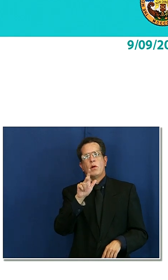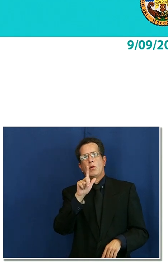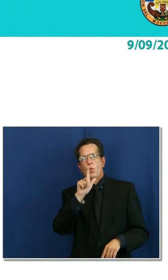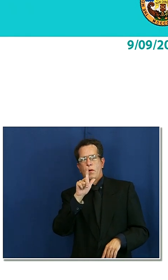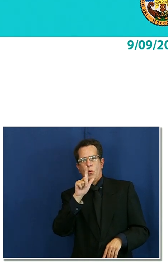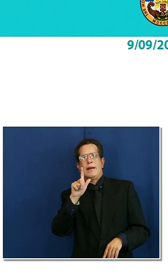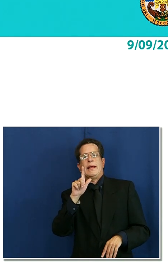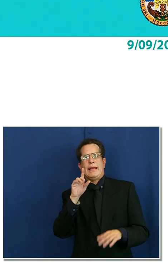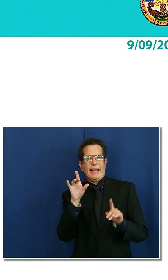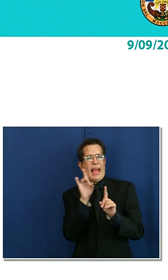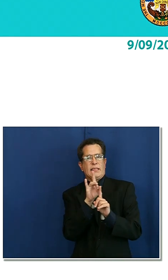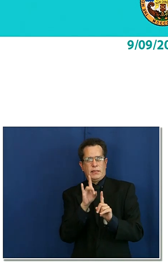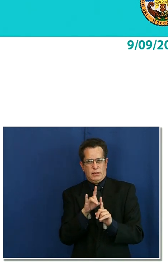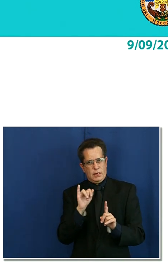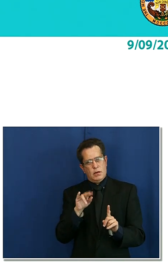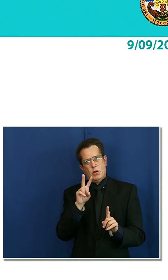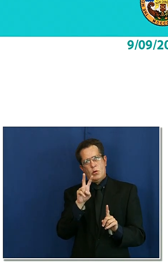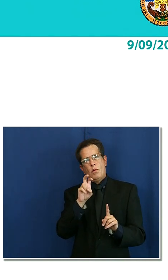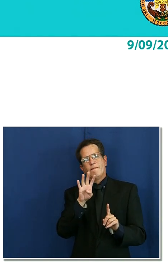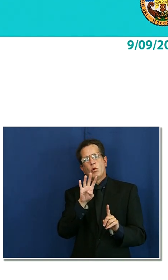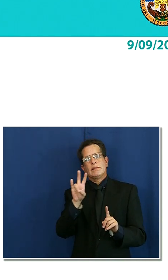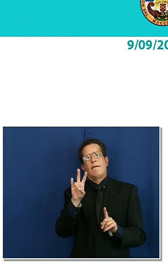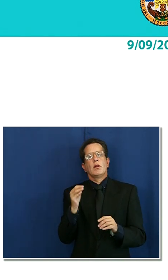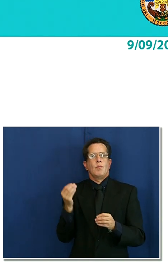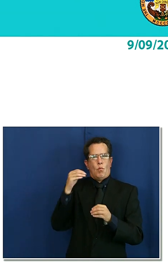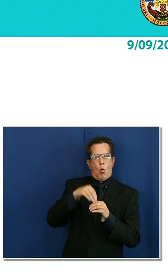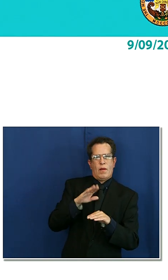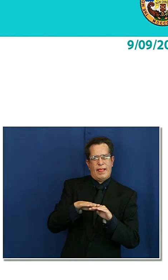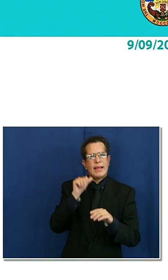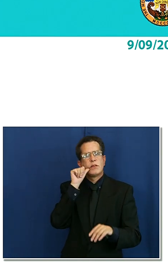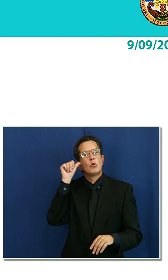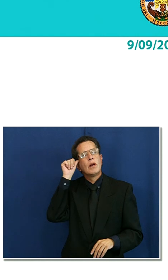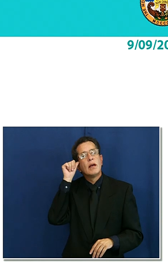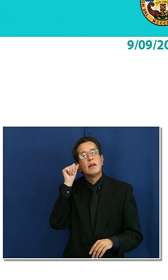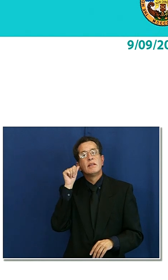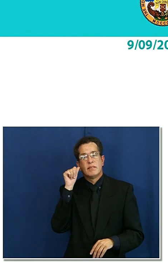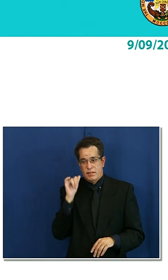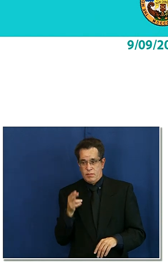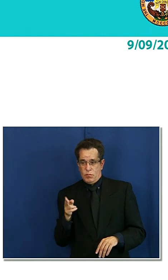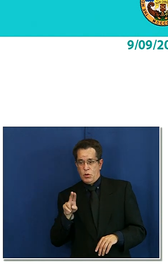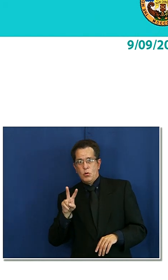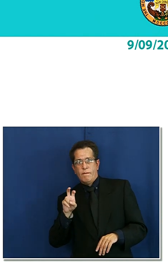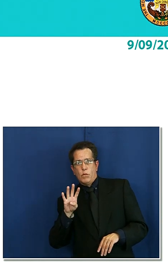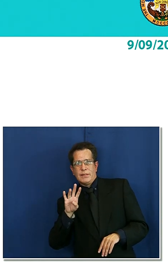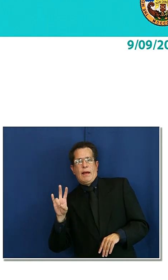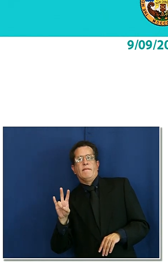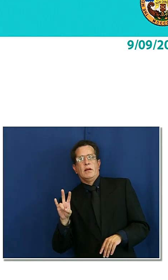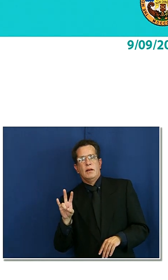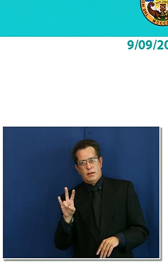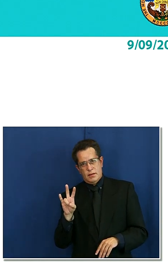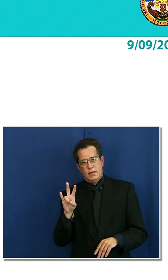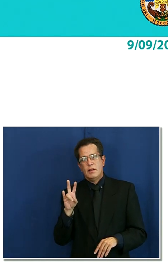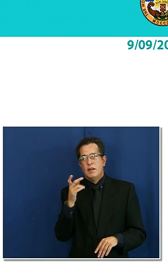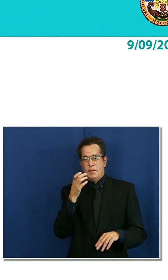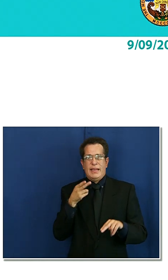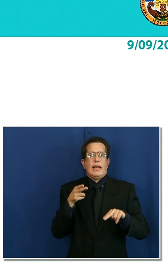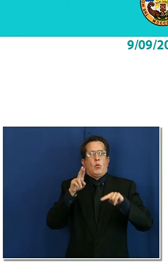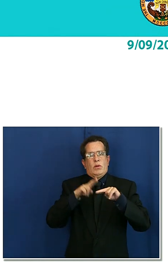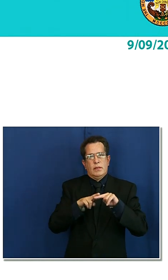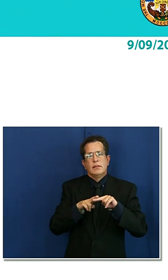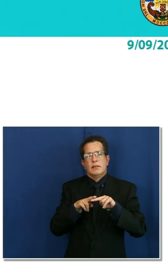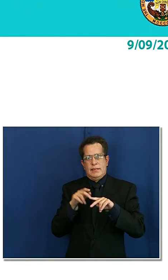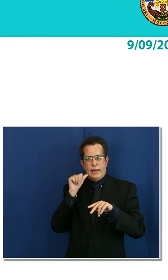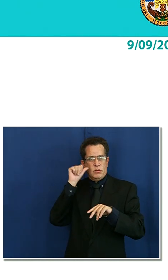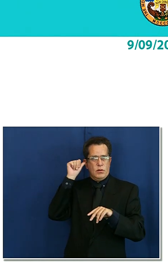41,324 cases, which is 247 more cases than yesterday. And this is a slight increase in new cases since